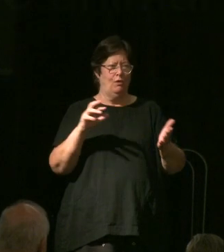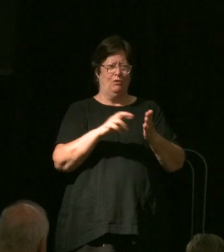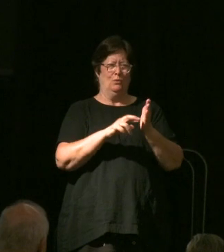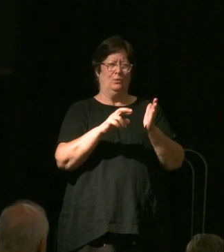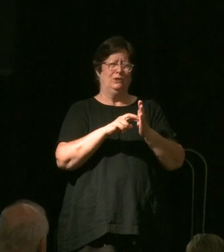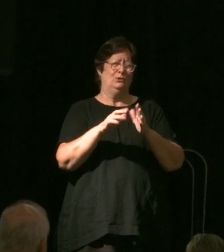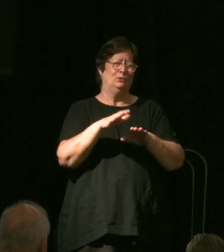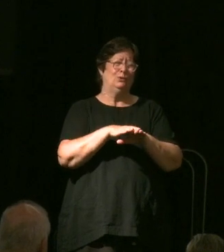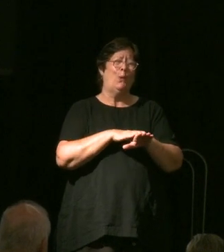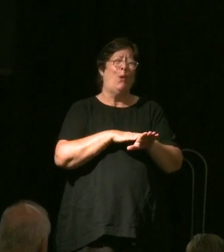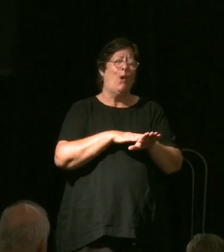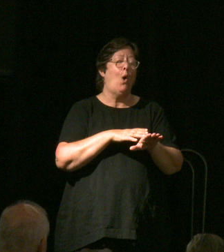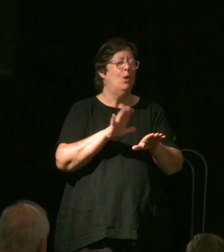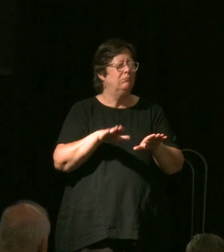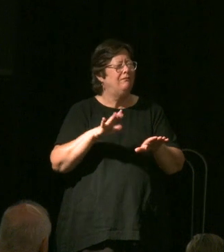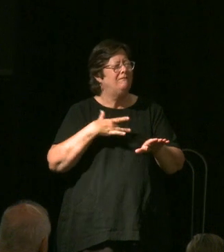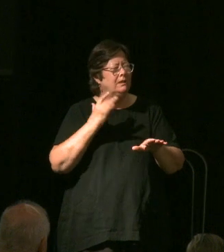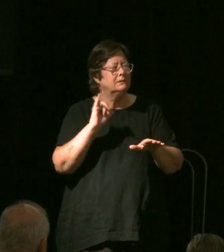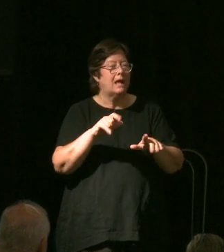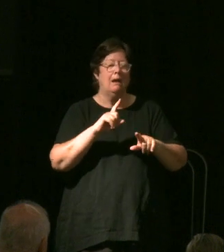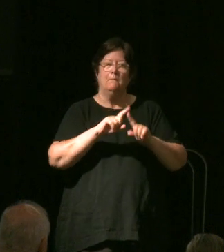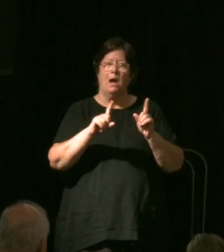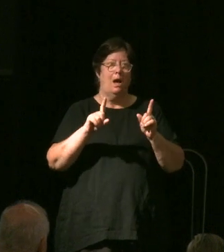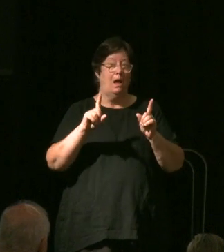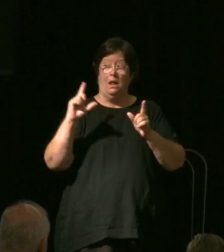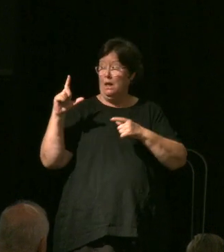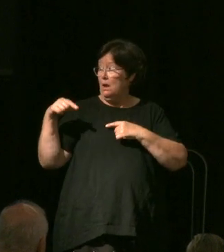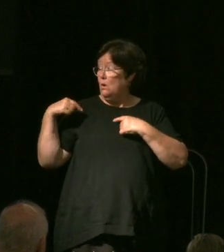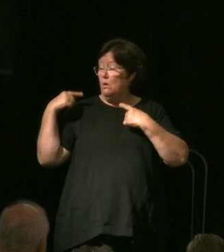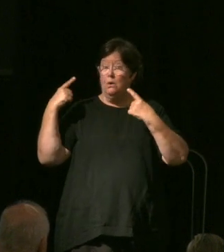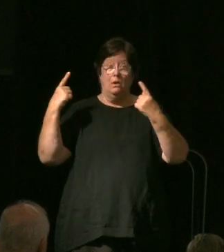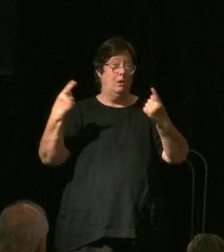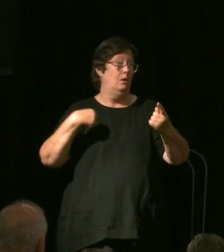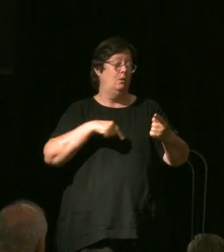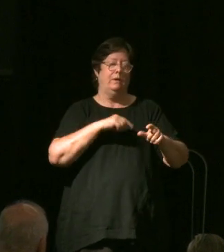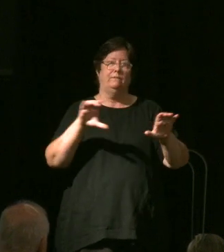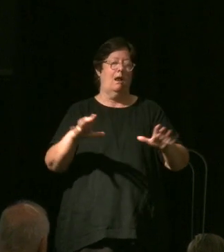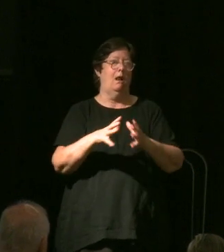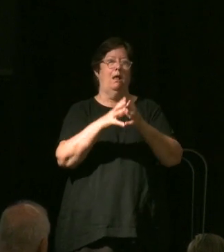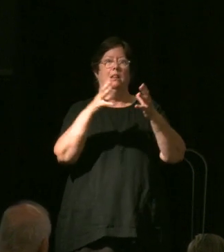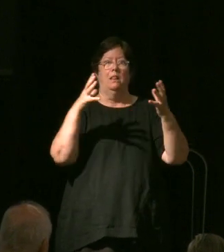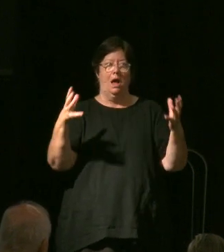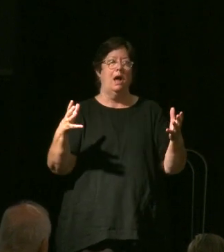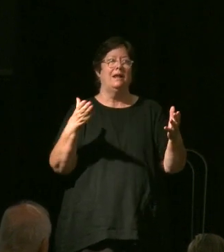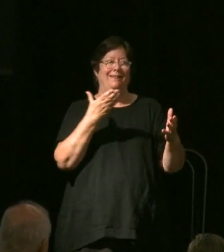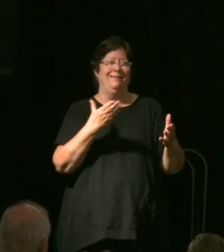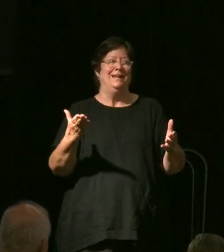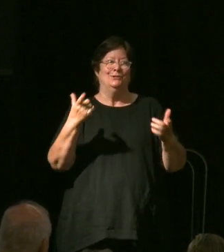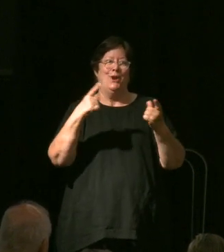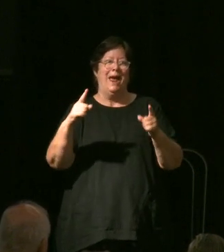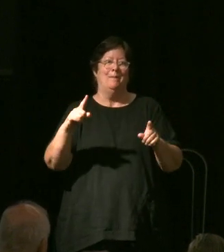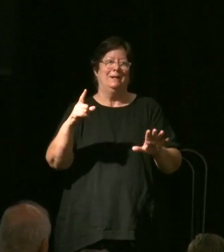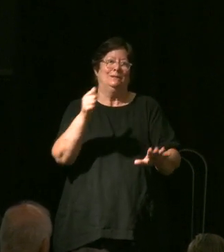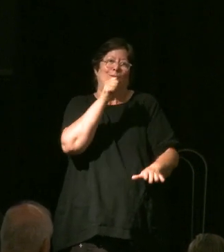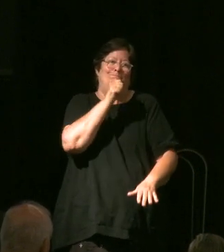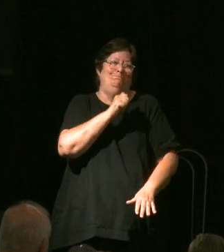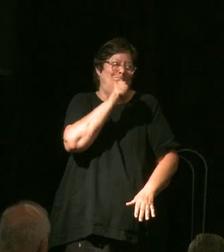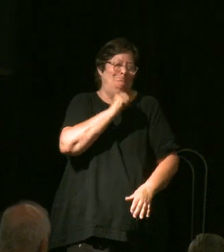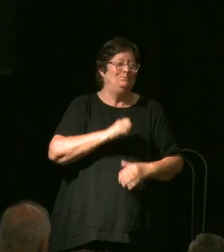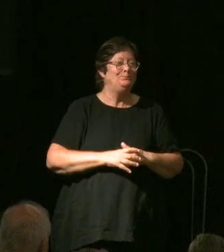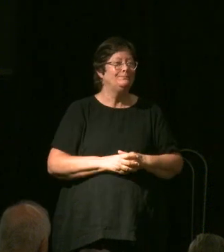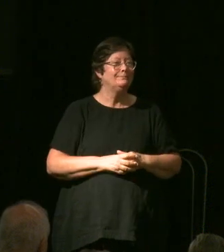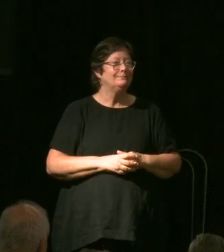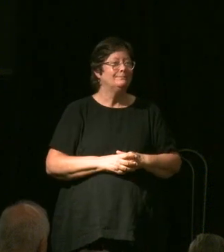is slow, but we have come a long, long way, and this stuff is coming, so hang in there. I do